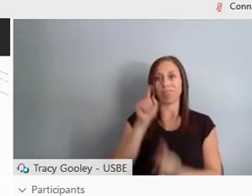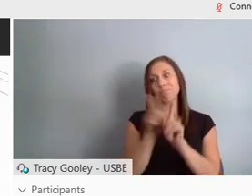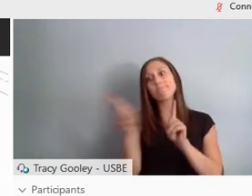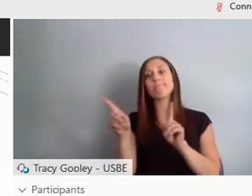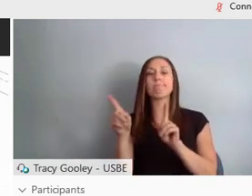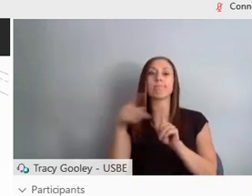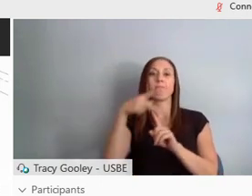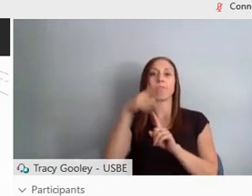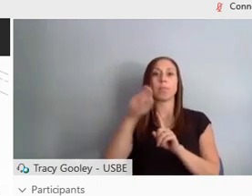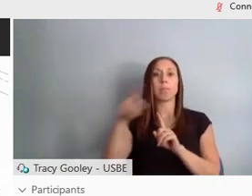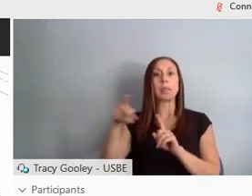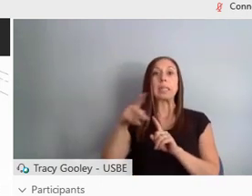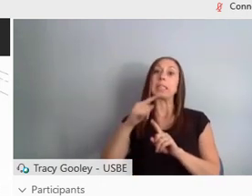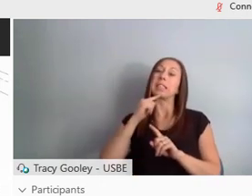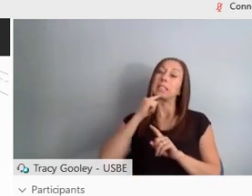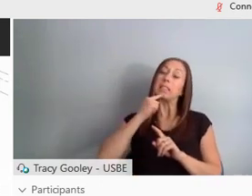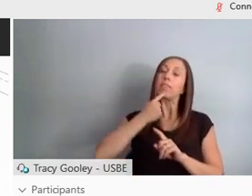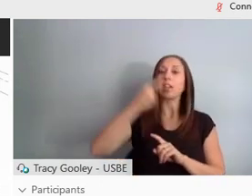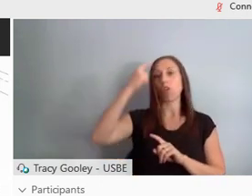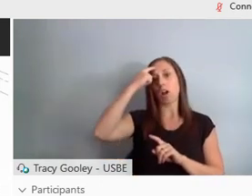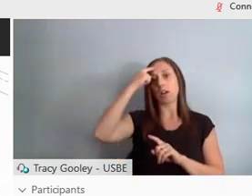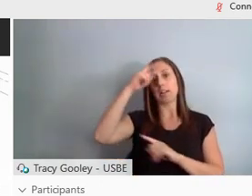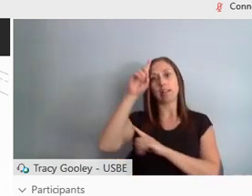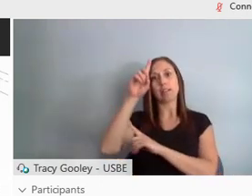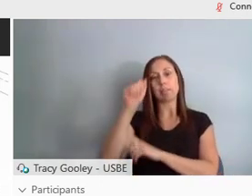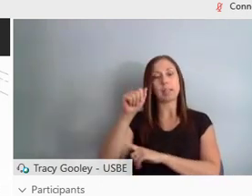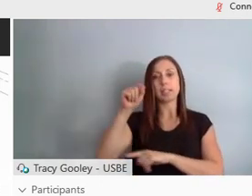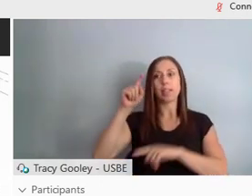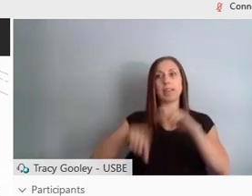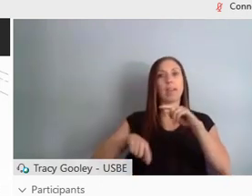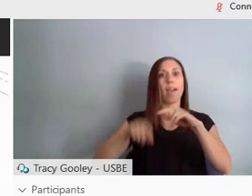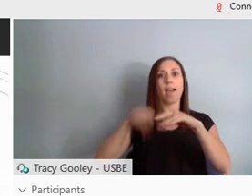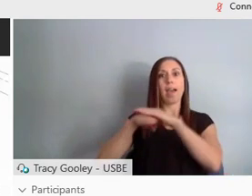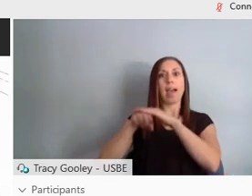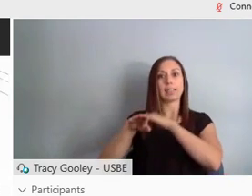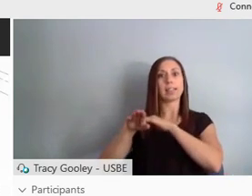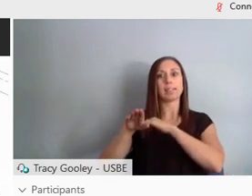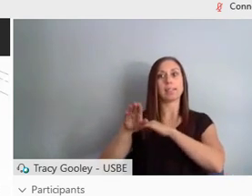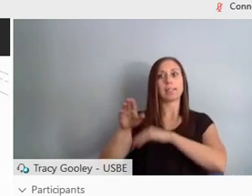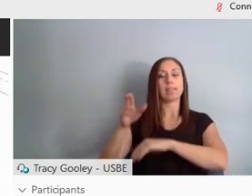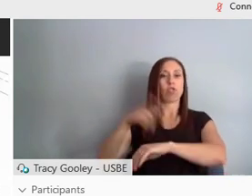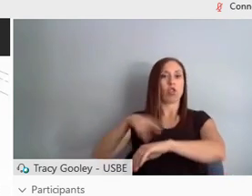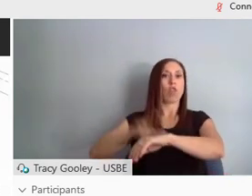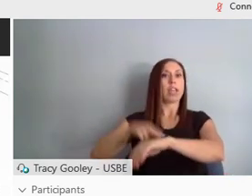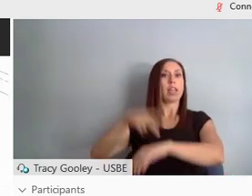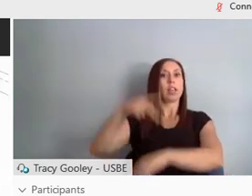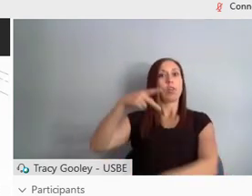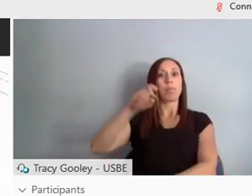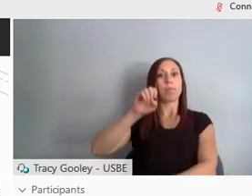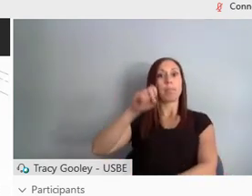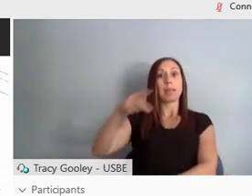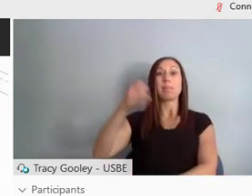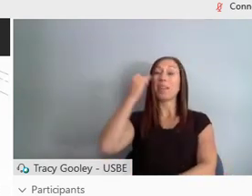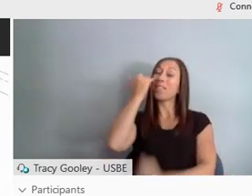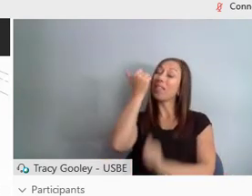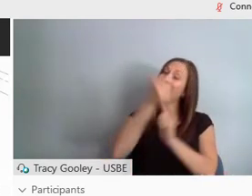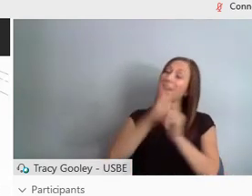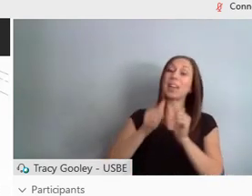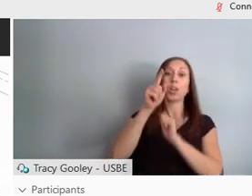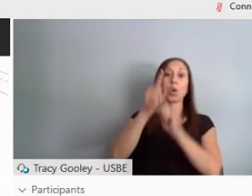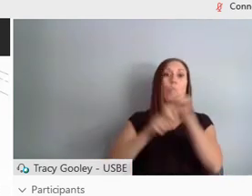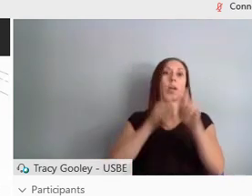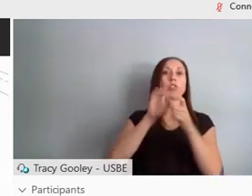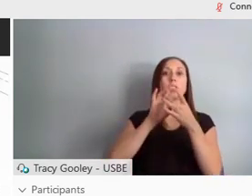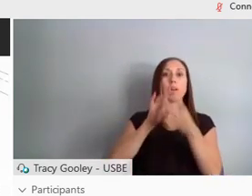those students with significant cognitive disabilities that are unable to access the regular PEEP. If you have any